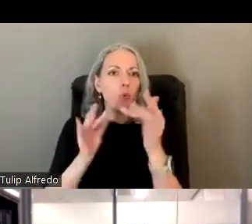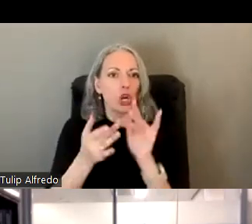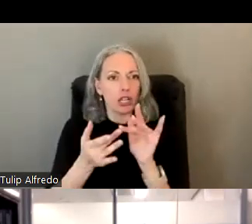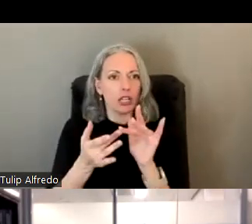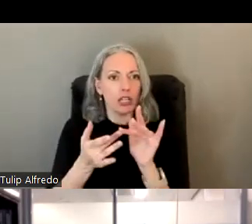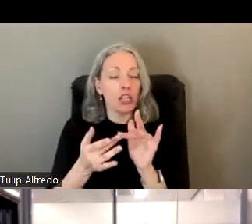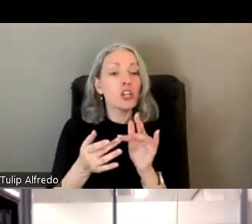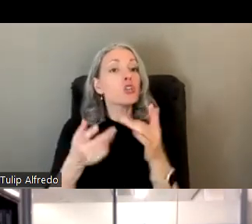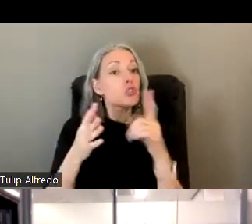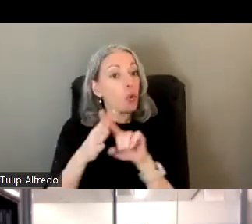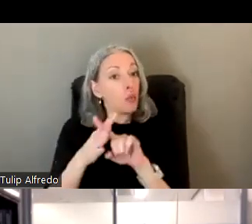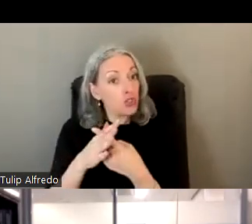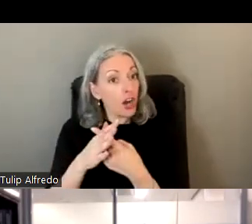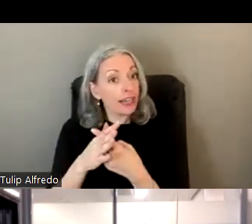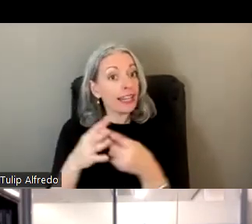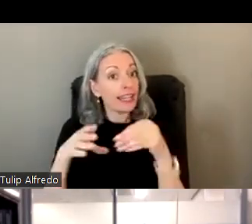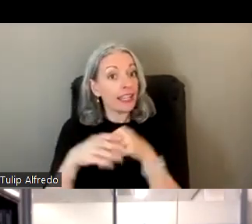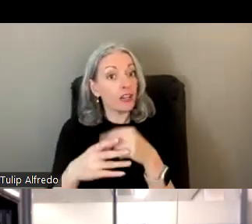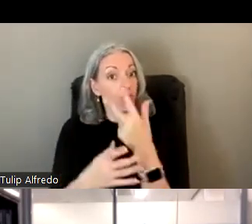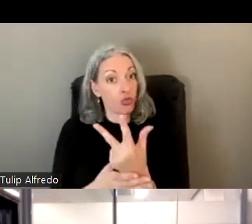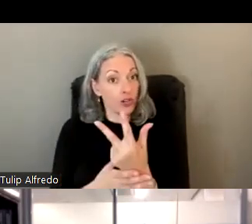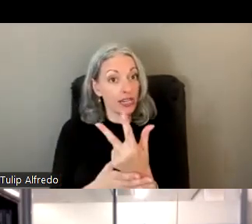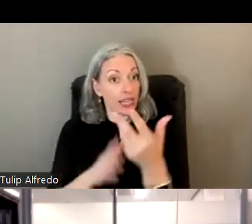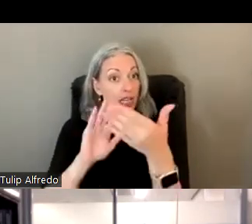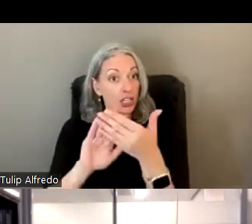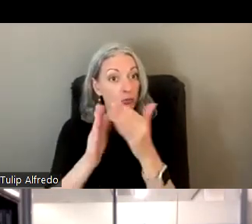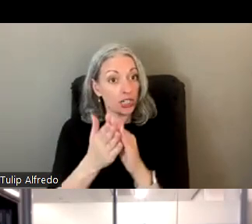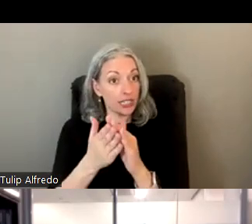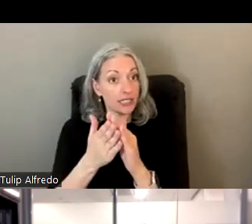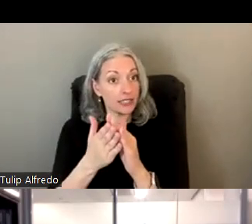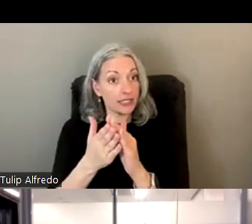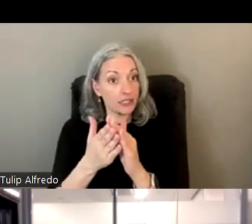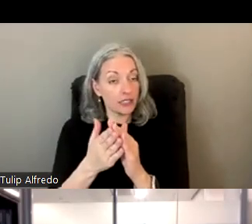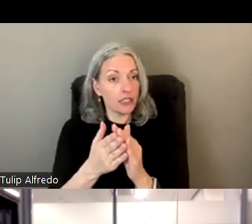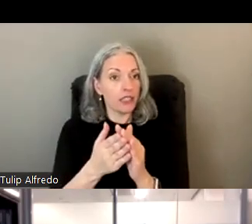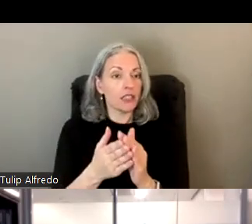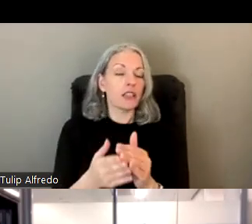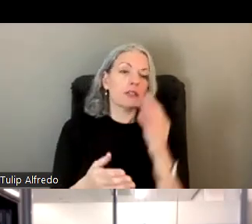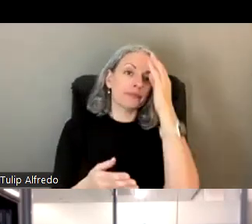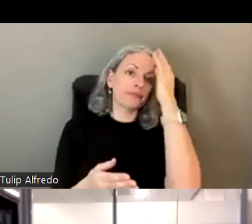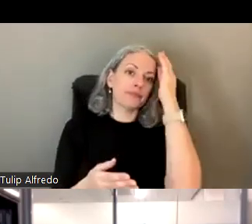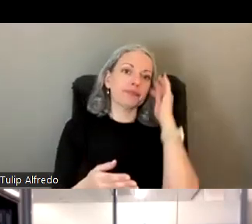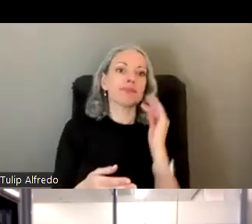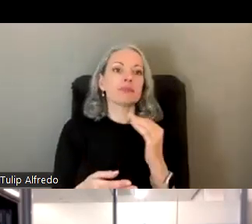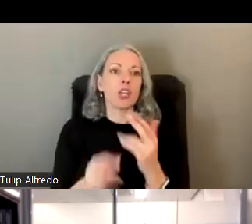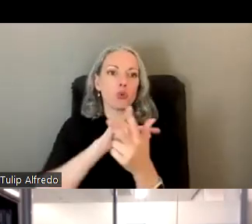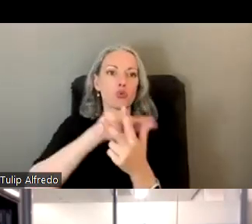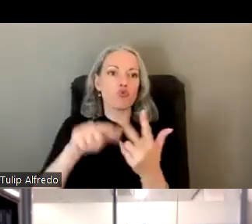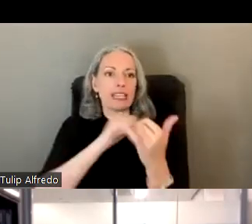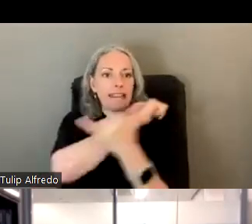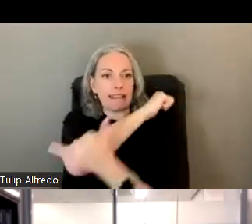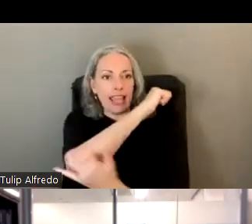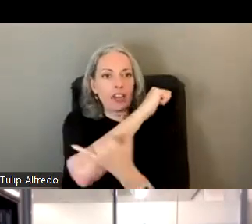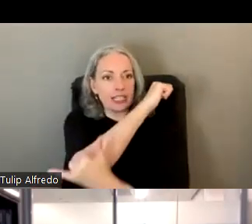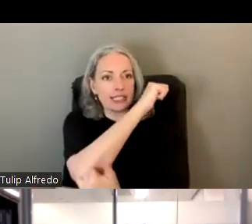piloting the work in 3 communities. So Marin County through their Independent Living Center, Ventura County through their Area Agency